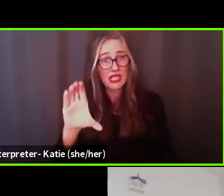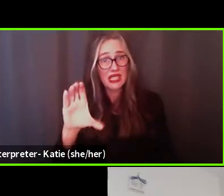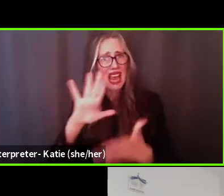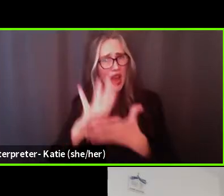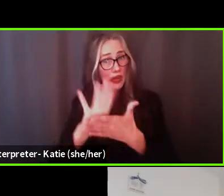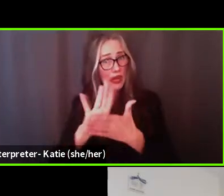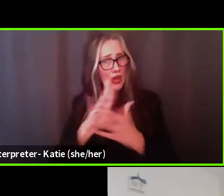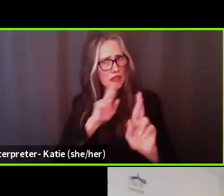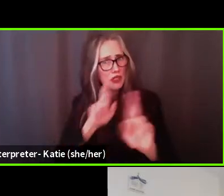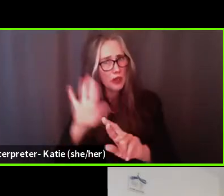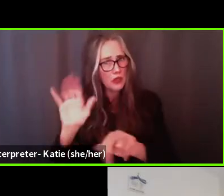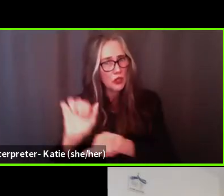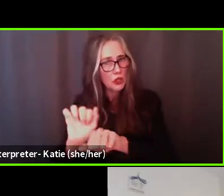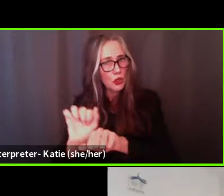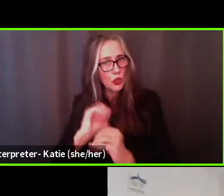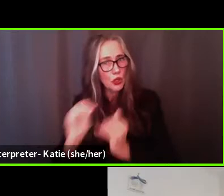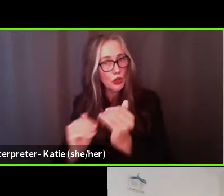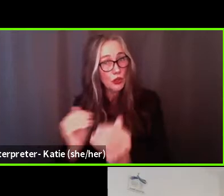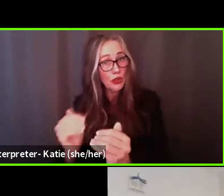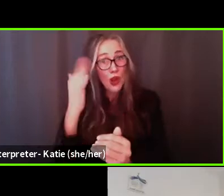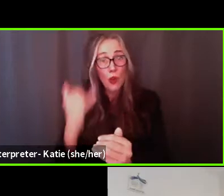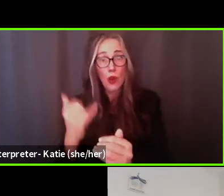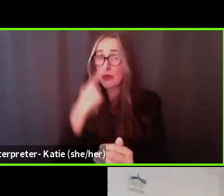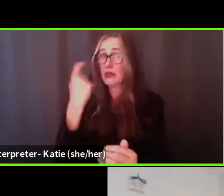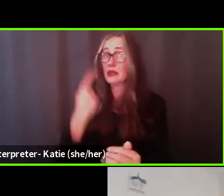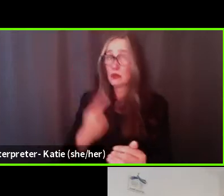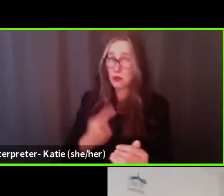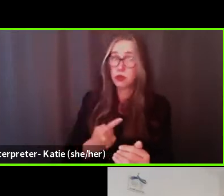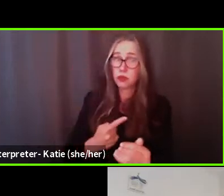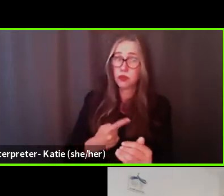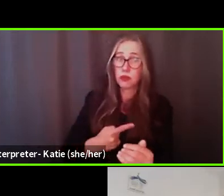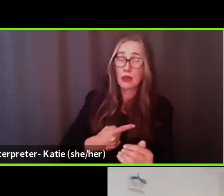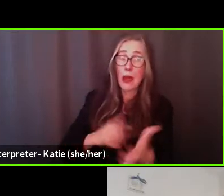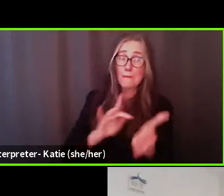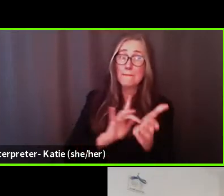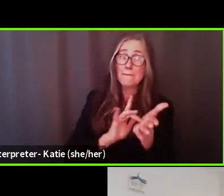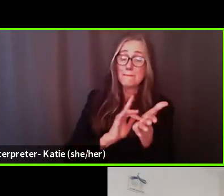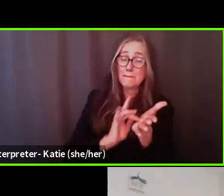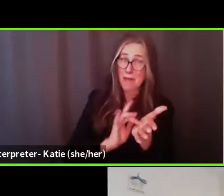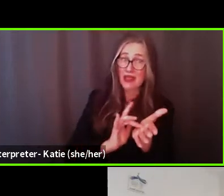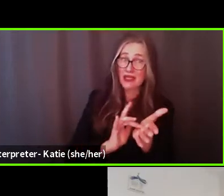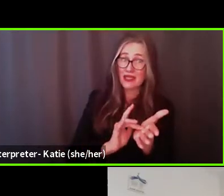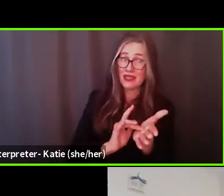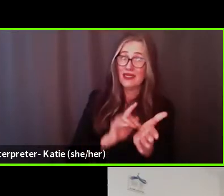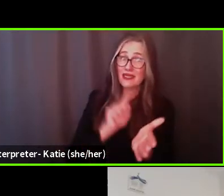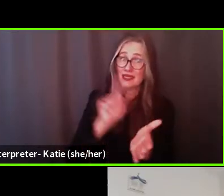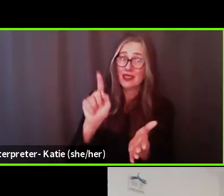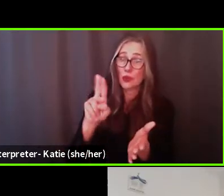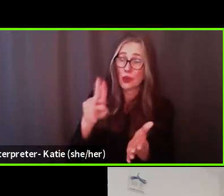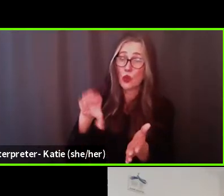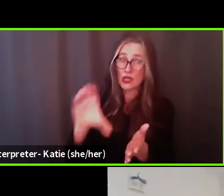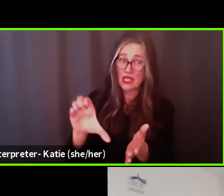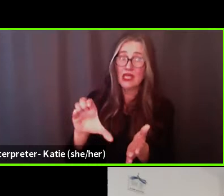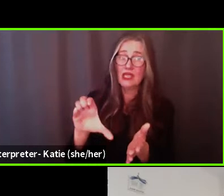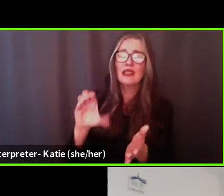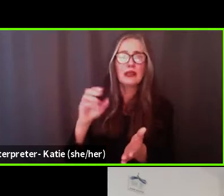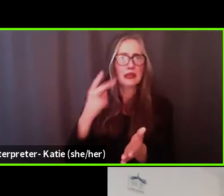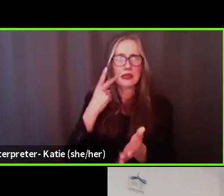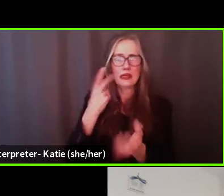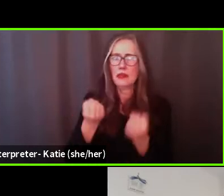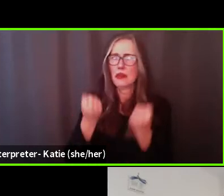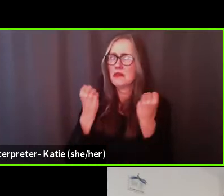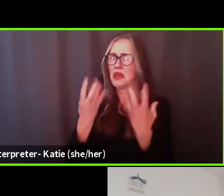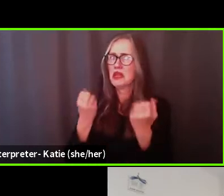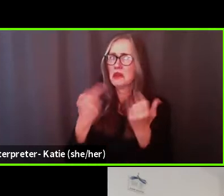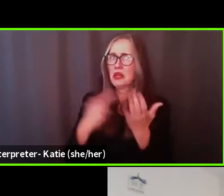doing um because medicine right there's i can see all these challenges and you know of course i think a lot of us have these personal